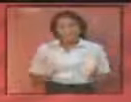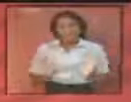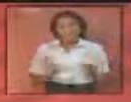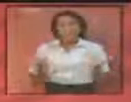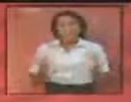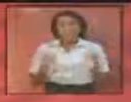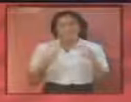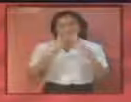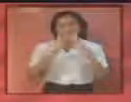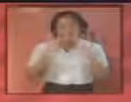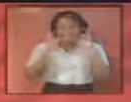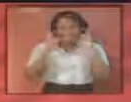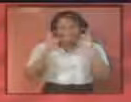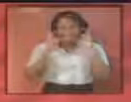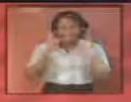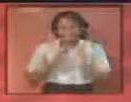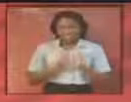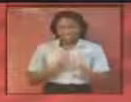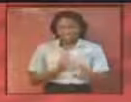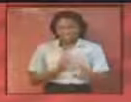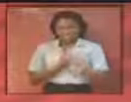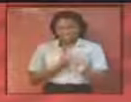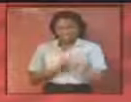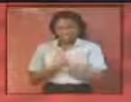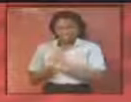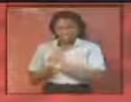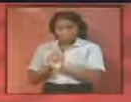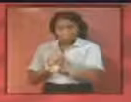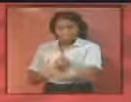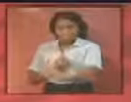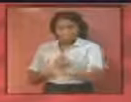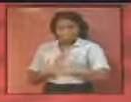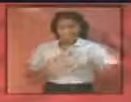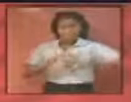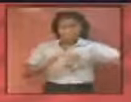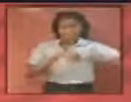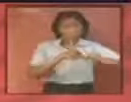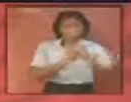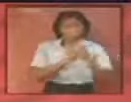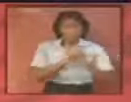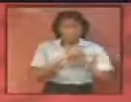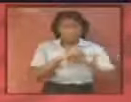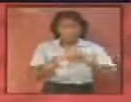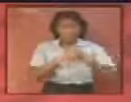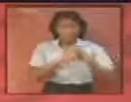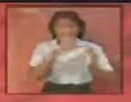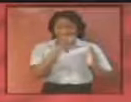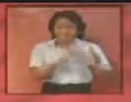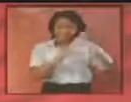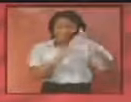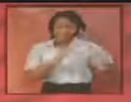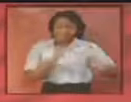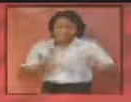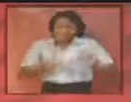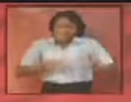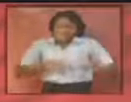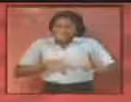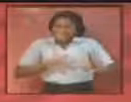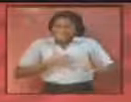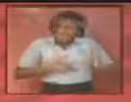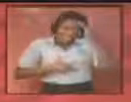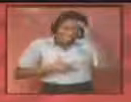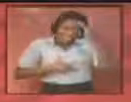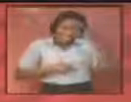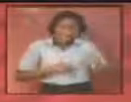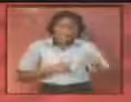properly, watch your distance, wash your hands, stay at home when you're feeling unwell, get